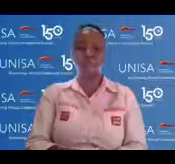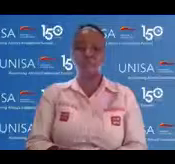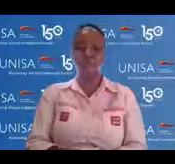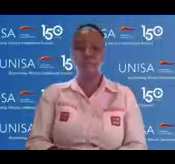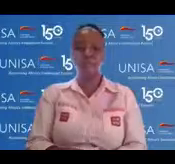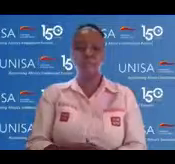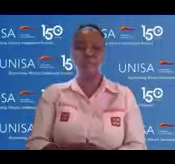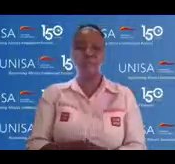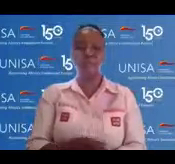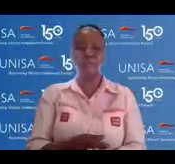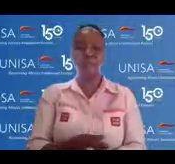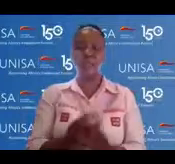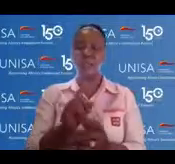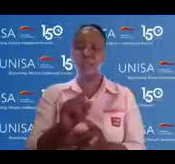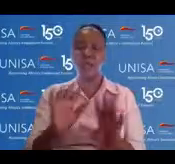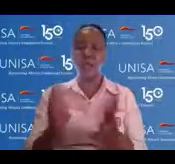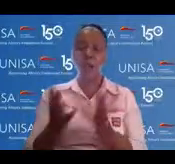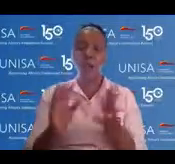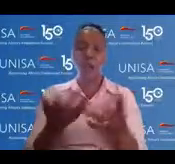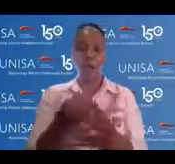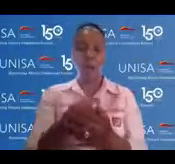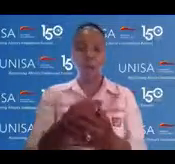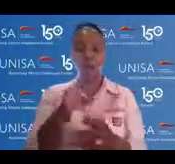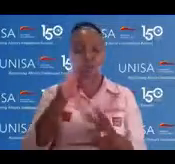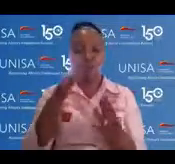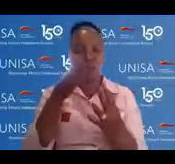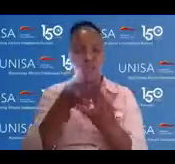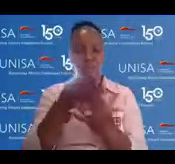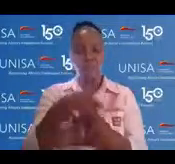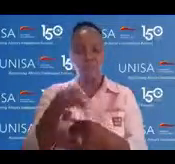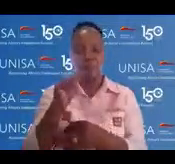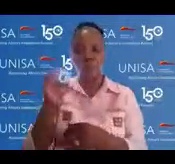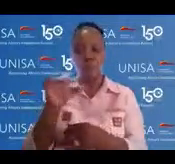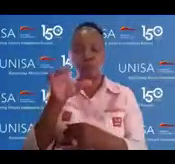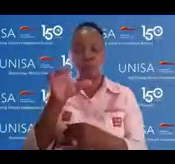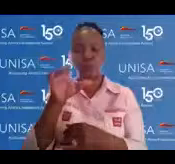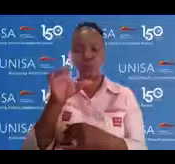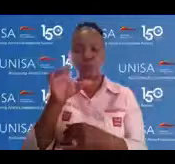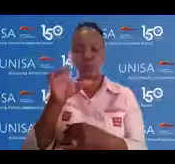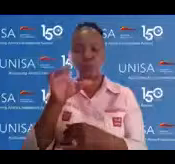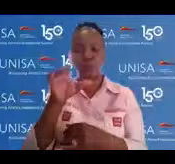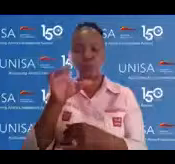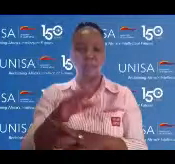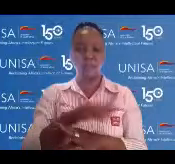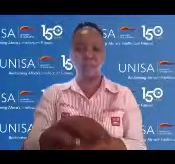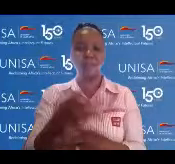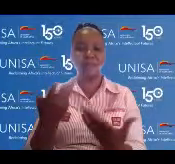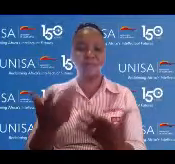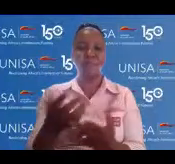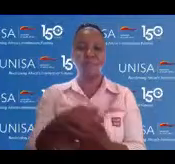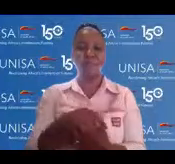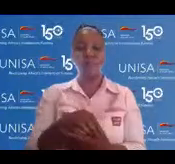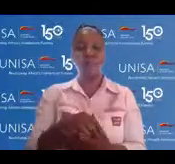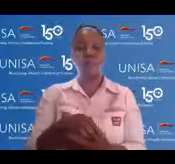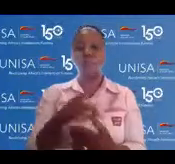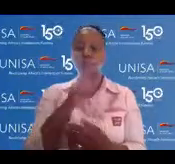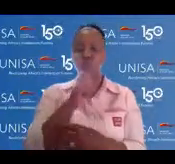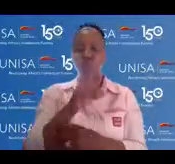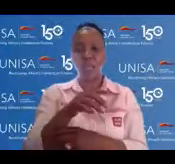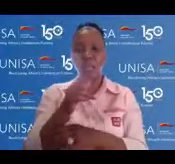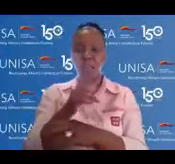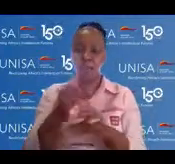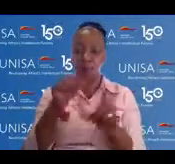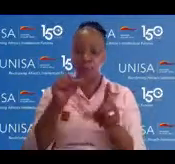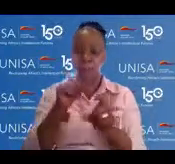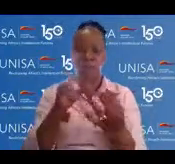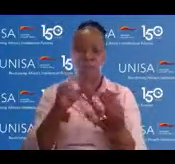we tackle Moodle proctoring. And you can see it's actually pretty straightforward. Just get used to the camera, the settings, play around with